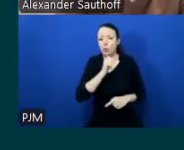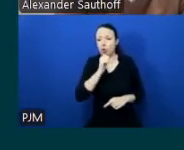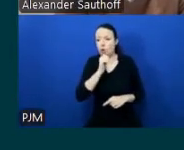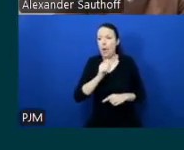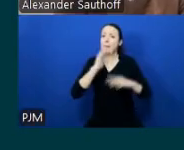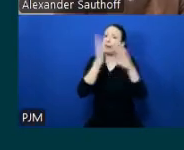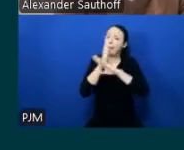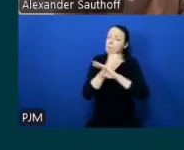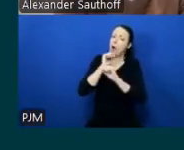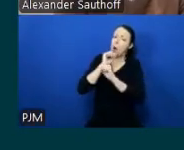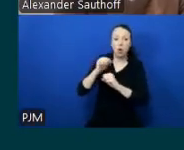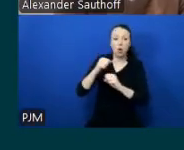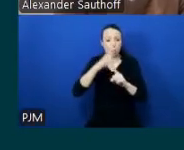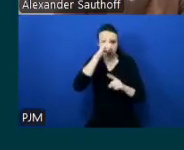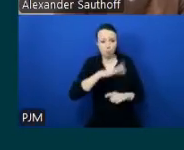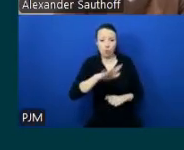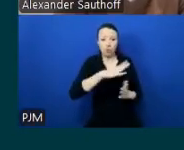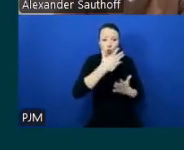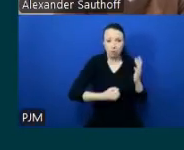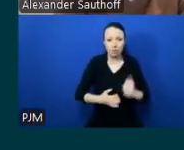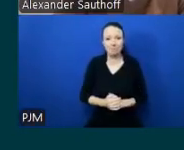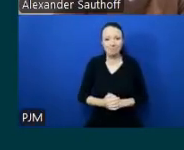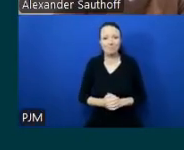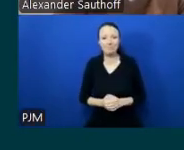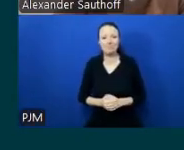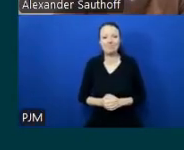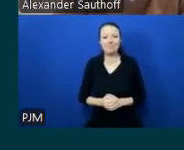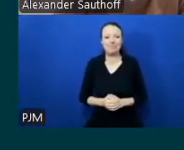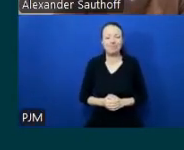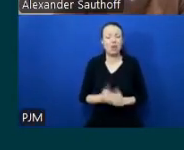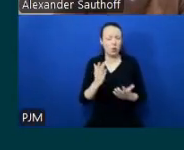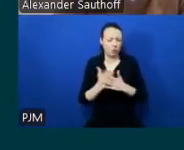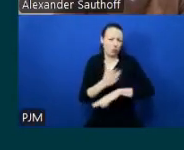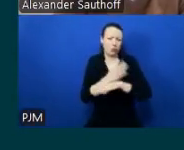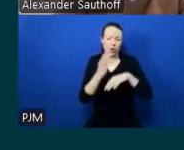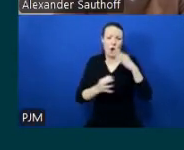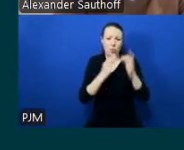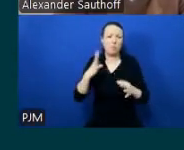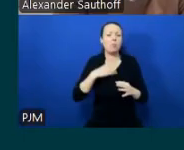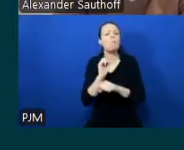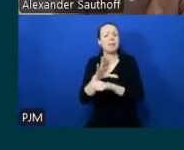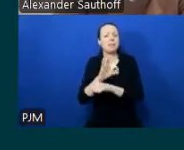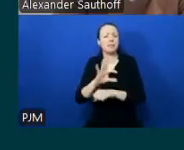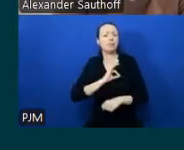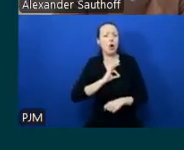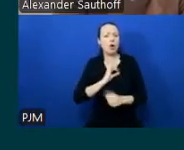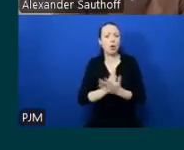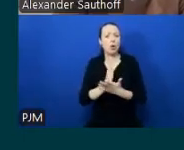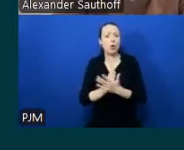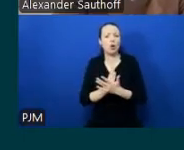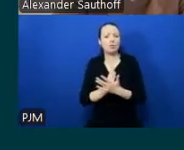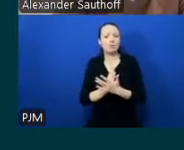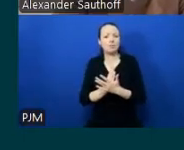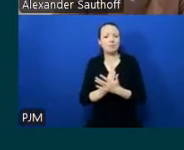Equally important is, which was also said before in the presentation, is the interdepartmental collaboration in